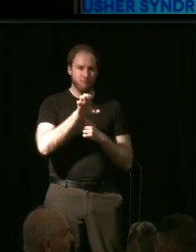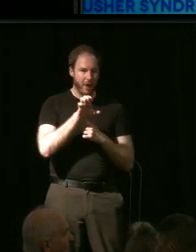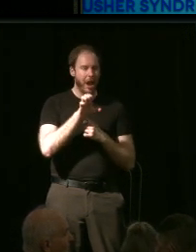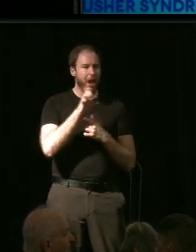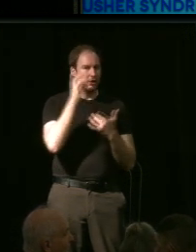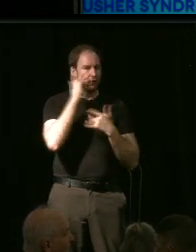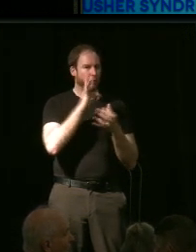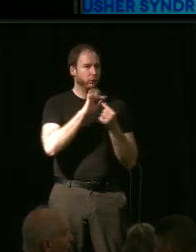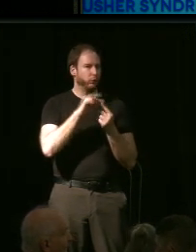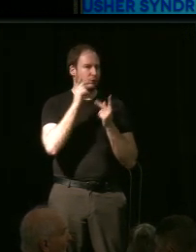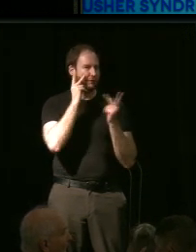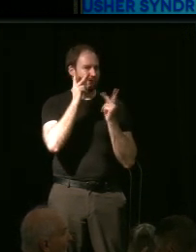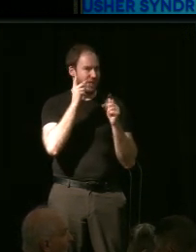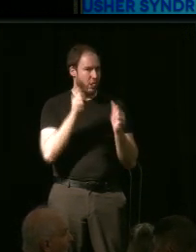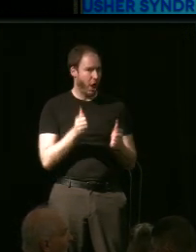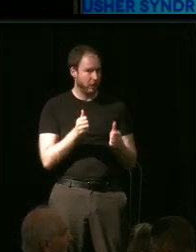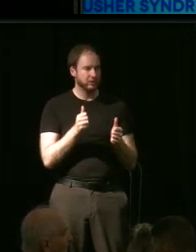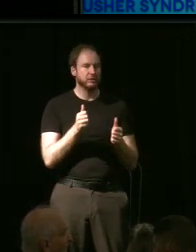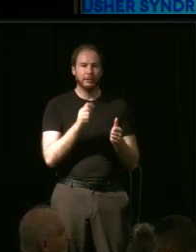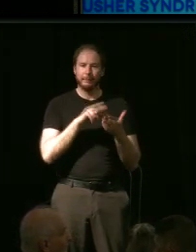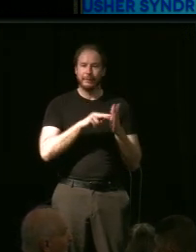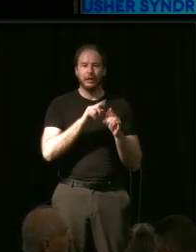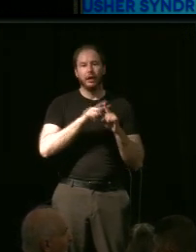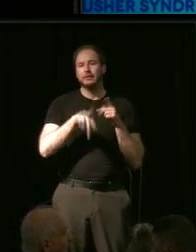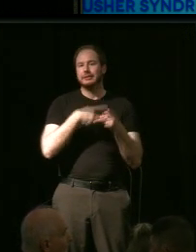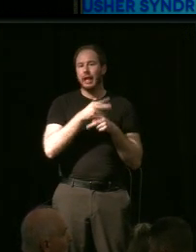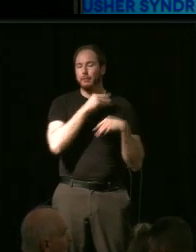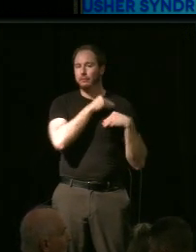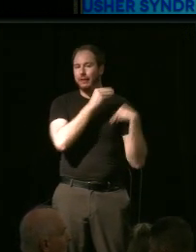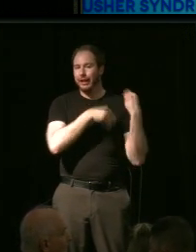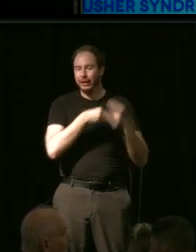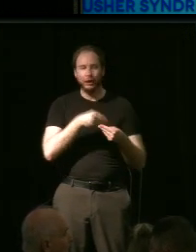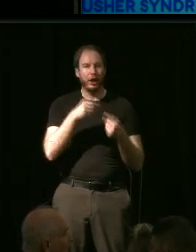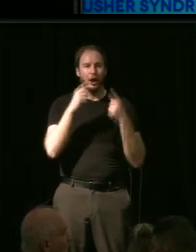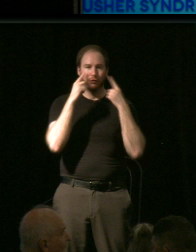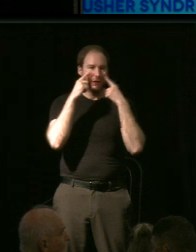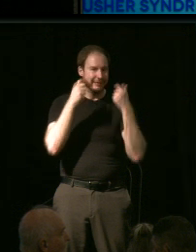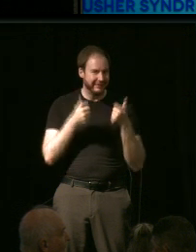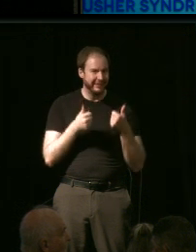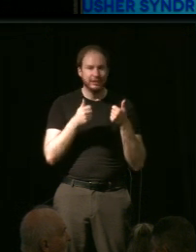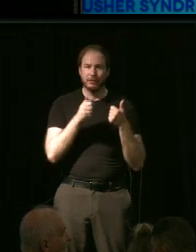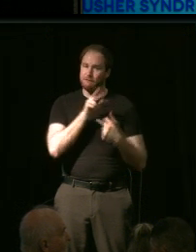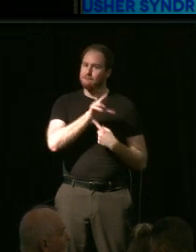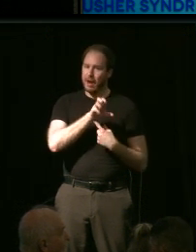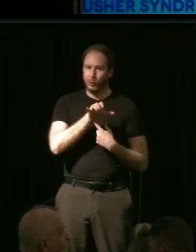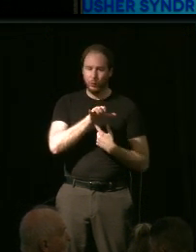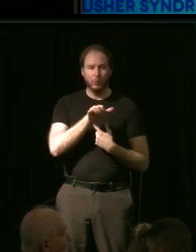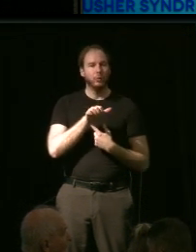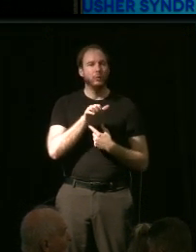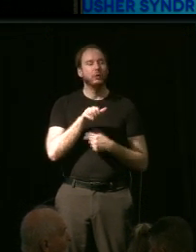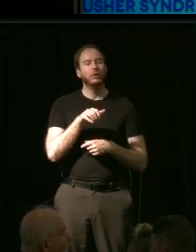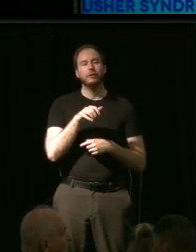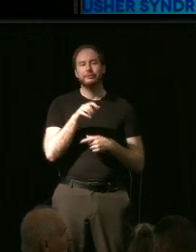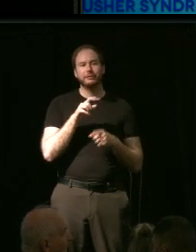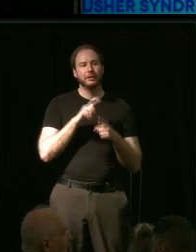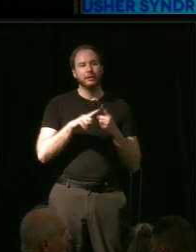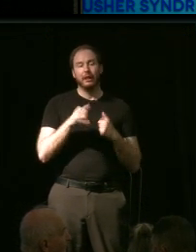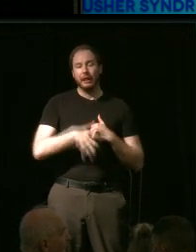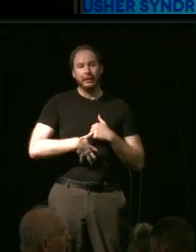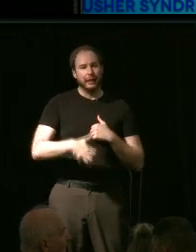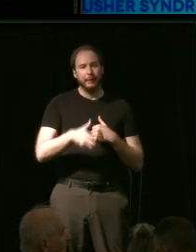loss. So other inherited retinal dystrophies that are very rare, Leber hereditary